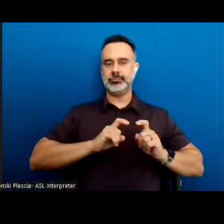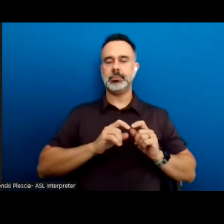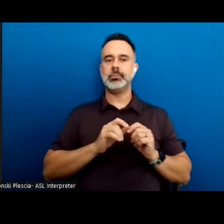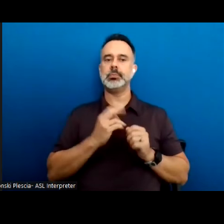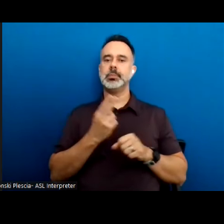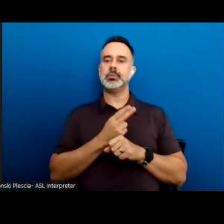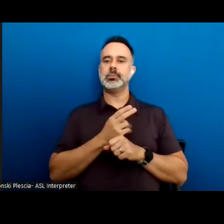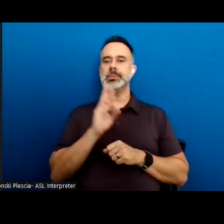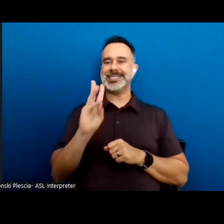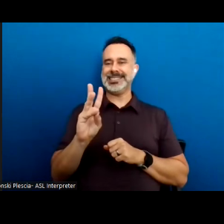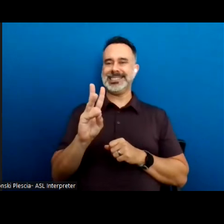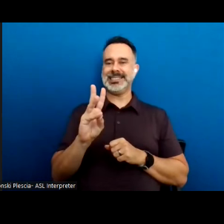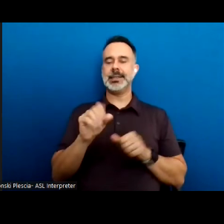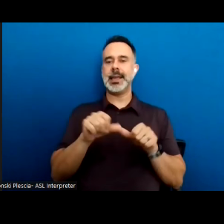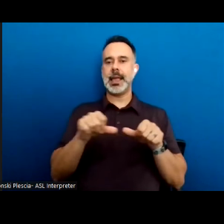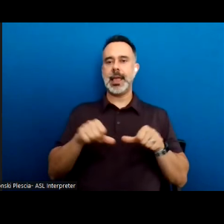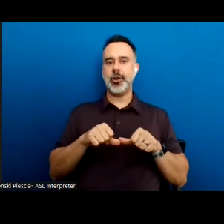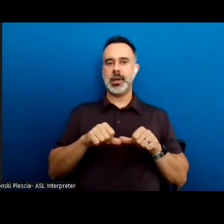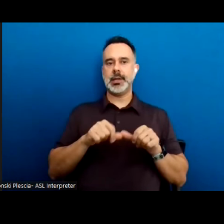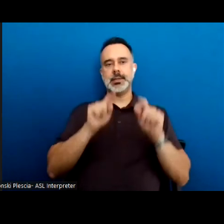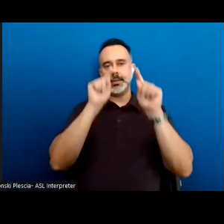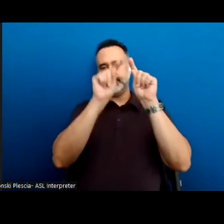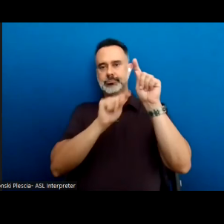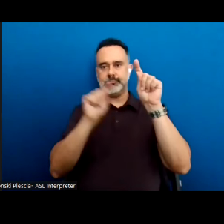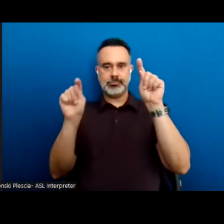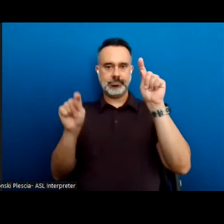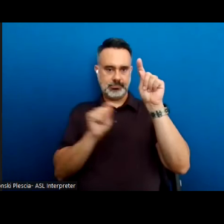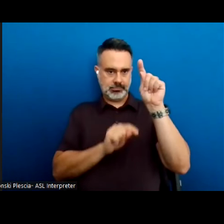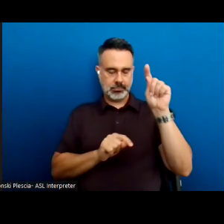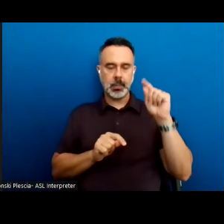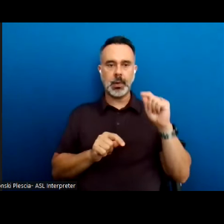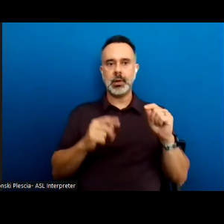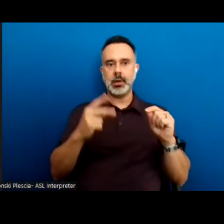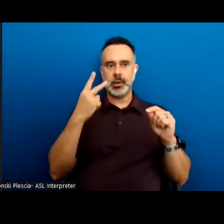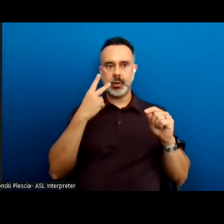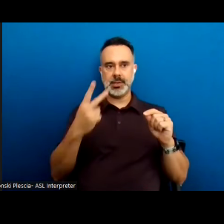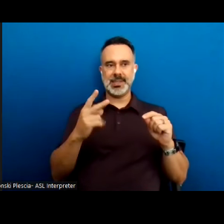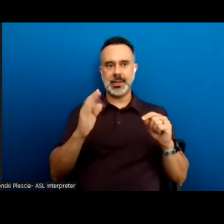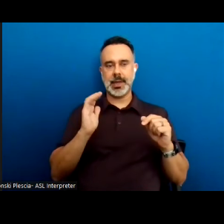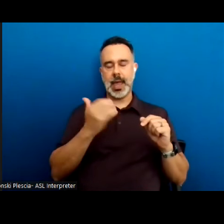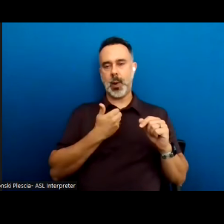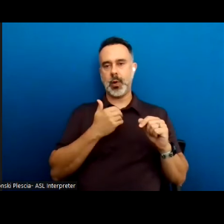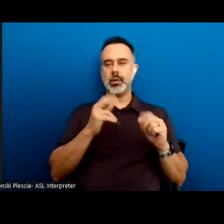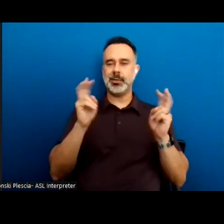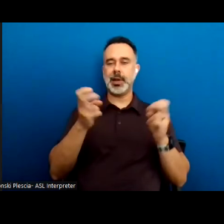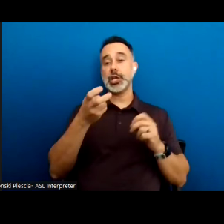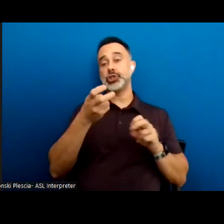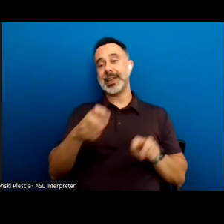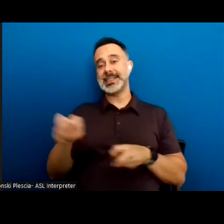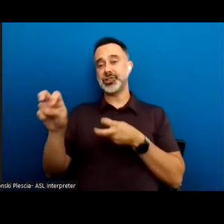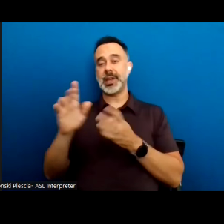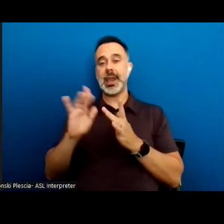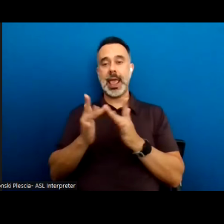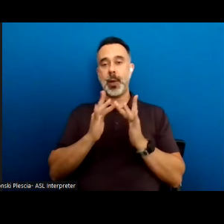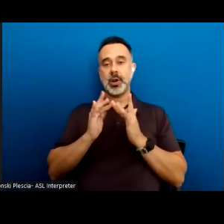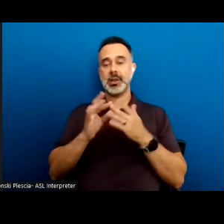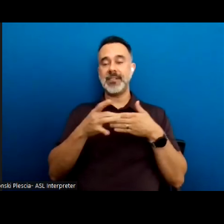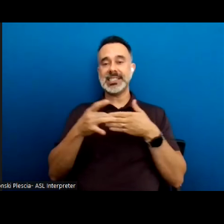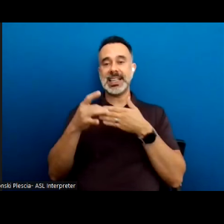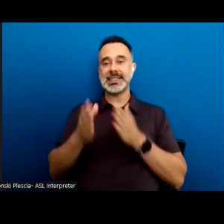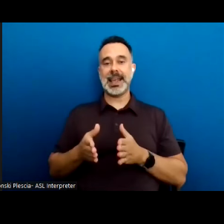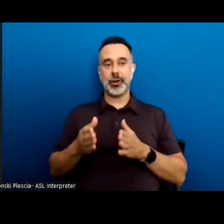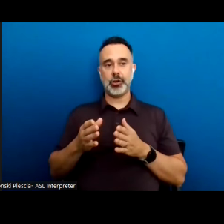different areas in the state. We have what is titled a transition network facilitator in the state of Oregon.